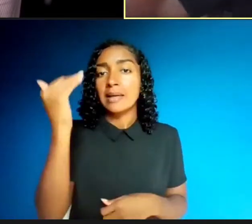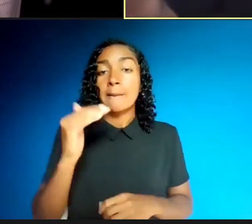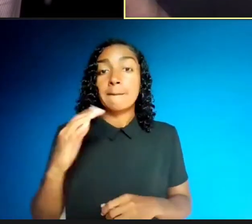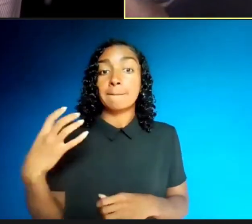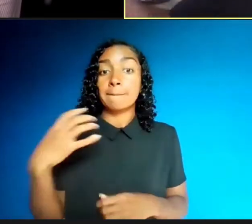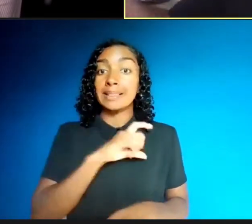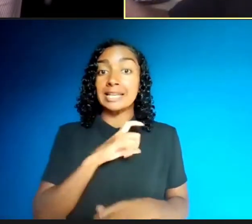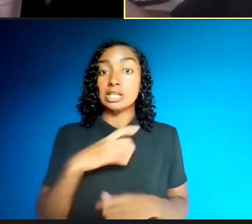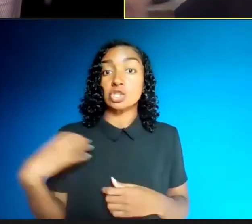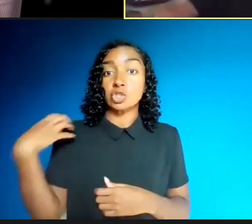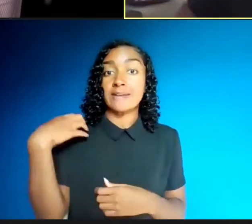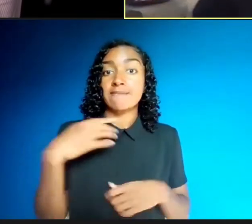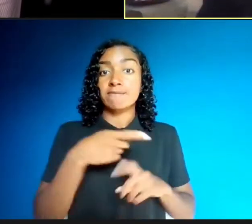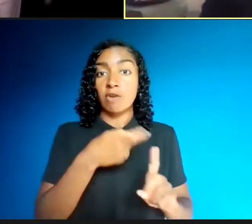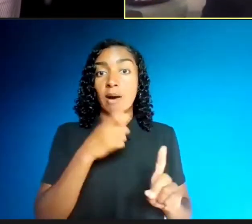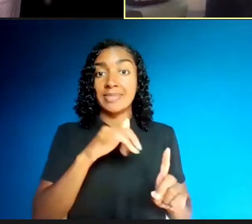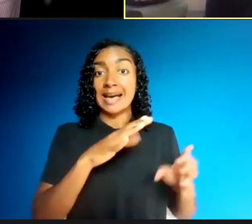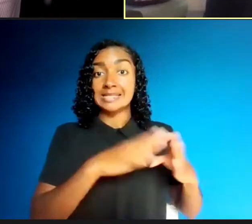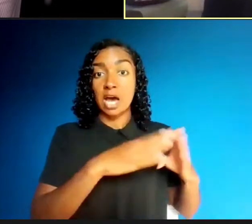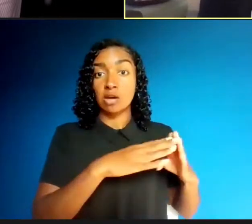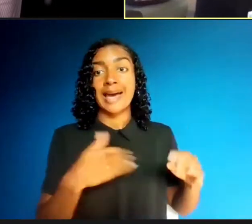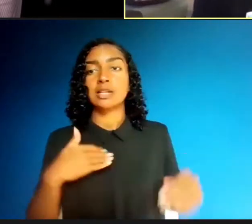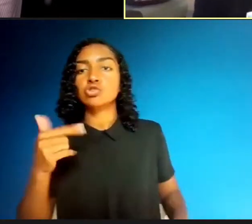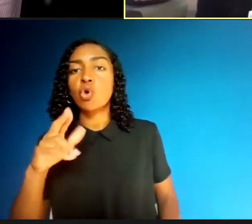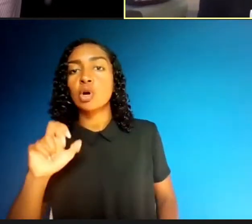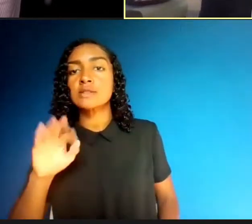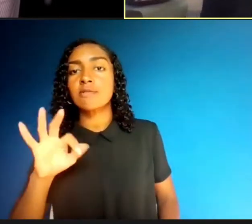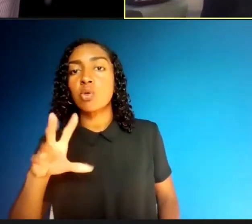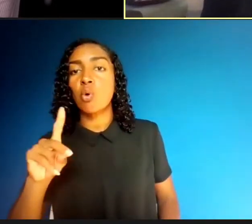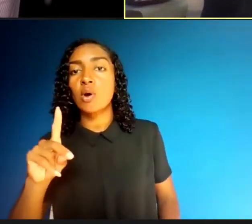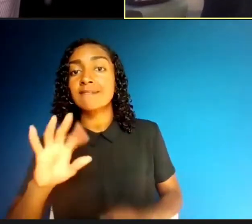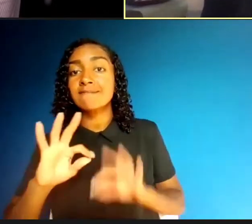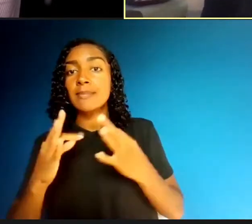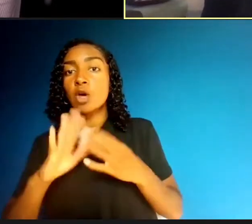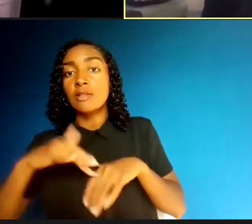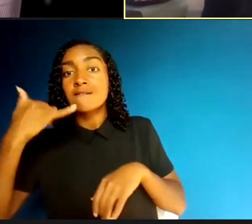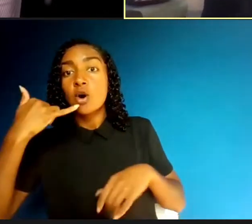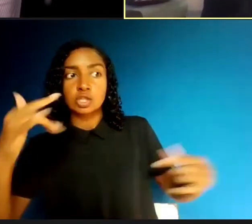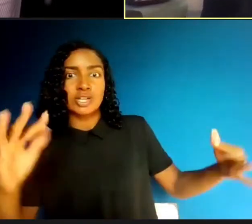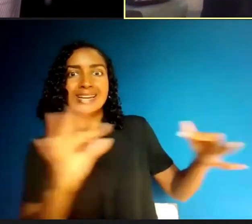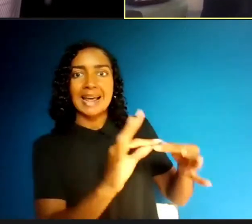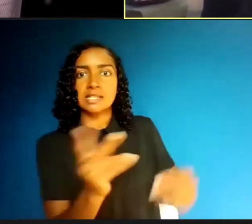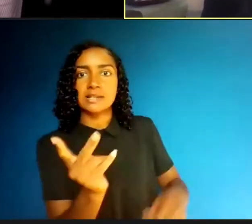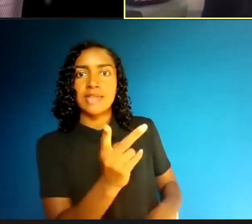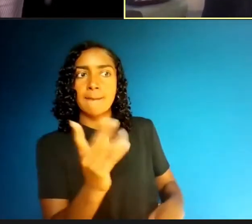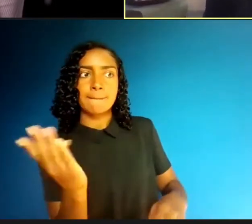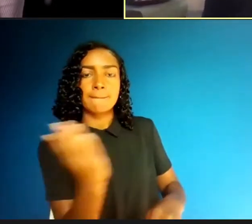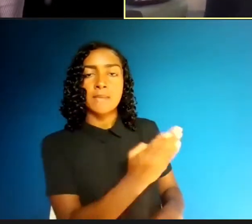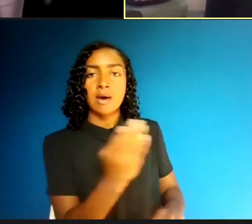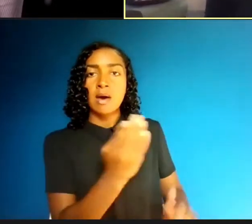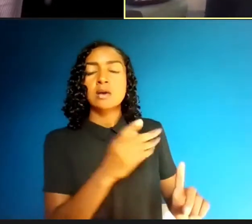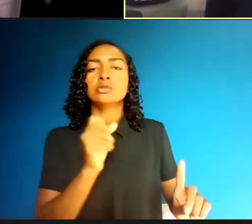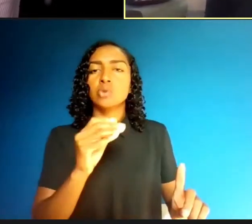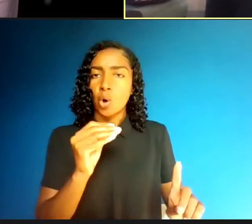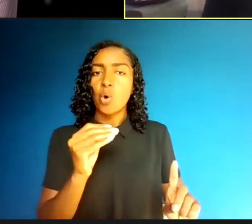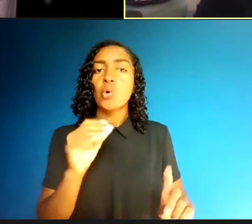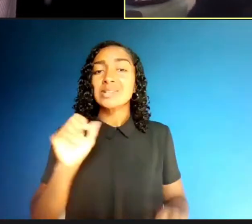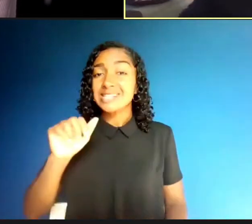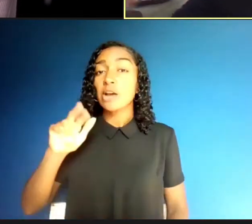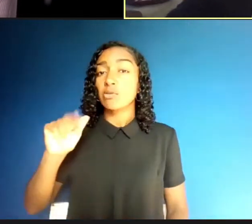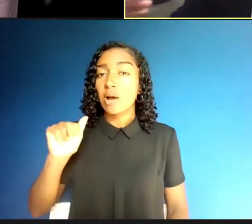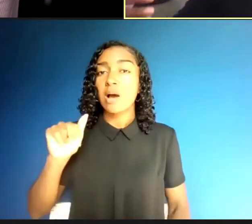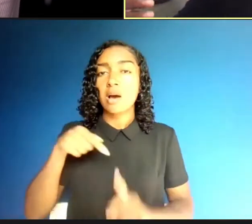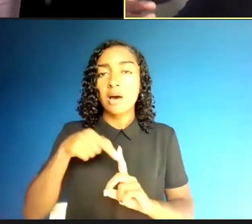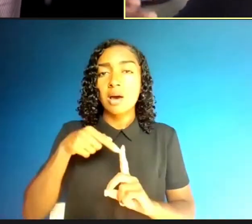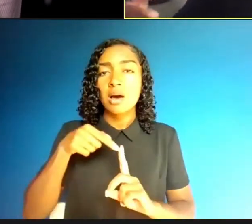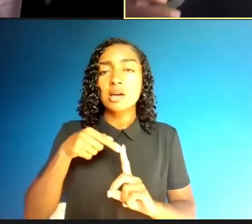sort of connected them for a moment. And so Sarah's somebody who, in some sense on TV, she is the journalist that you think that sort of is trying to